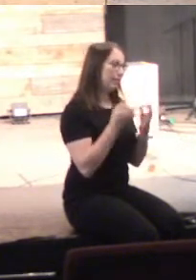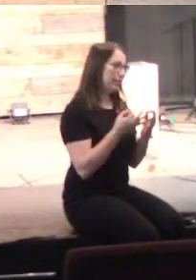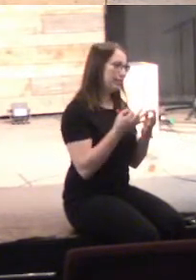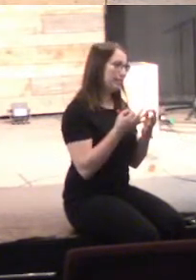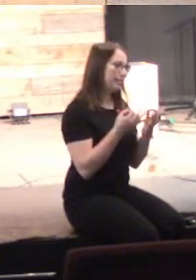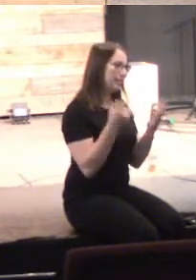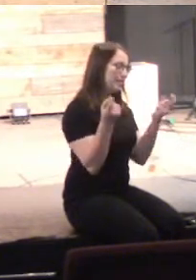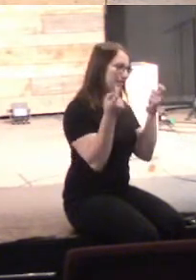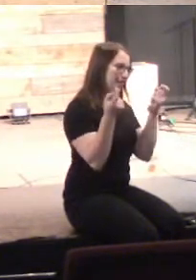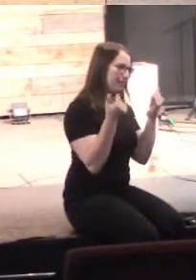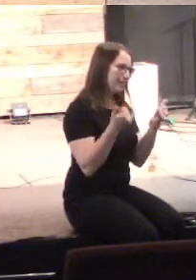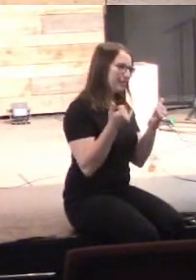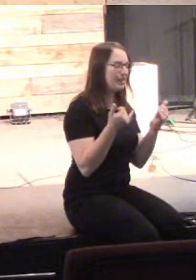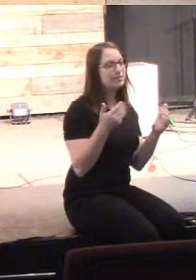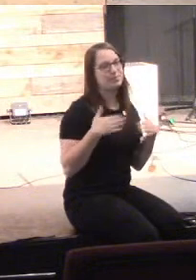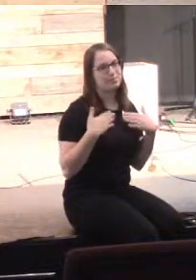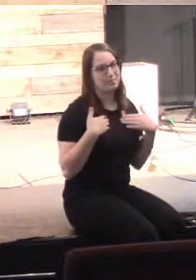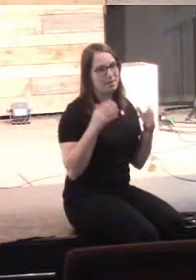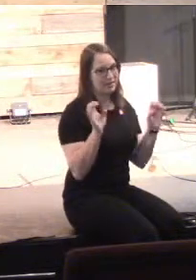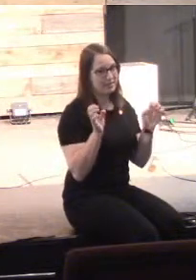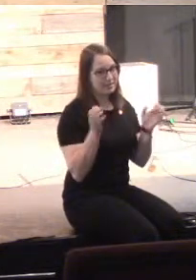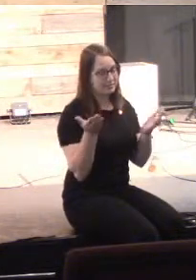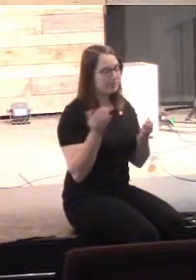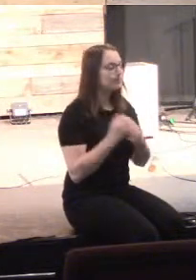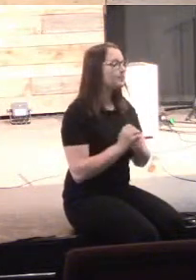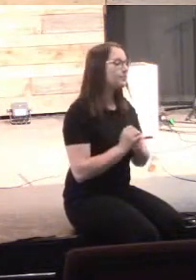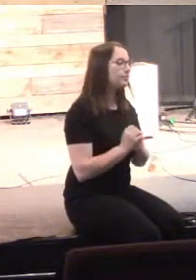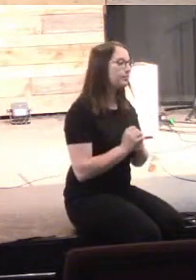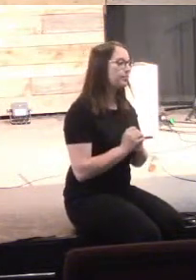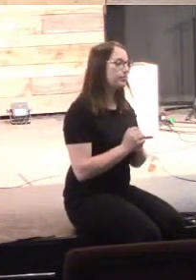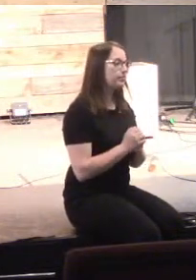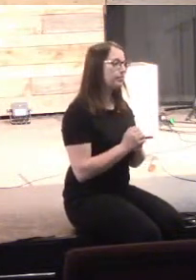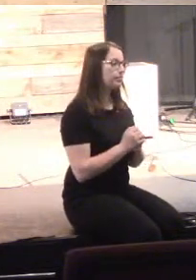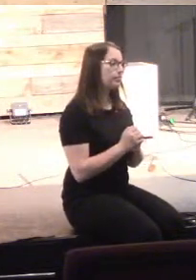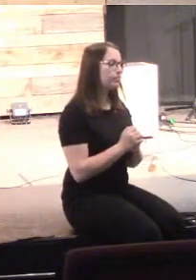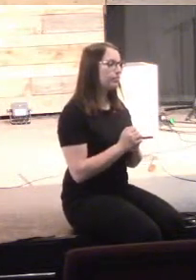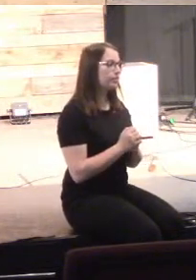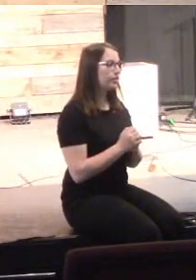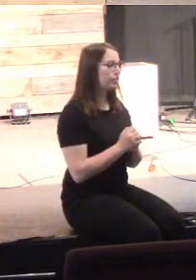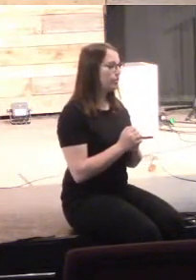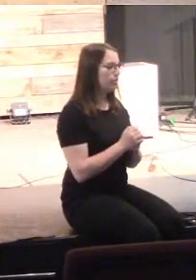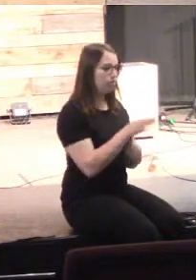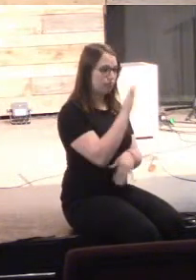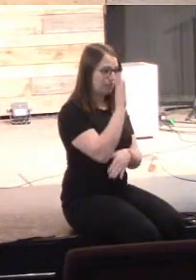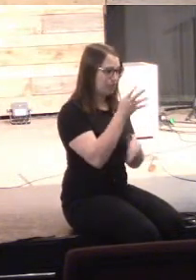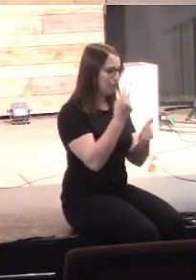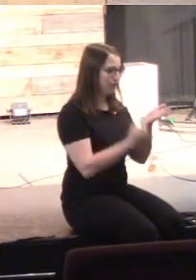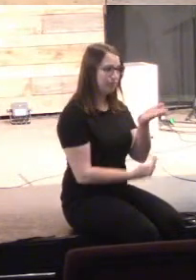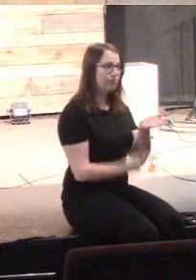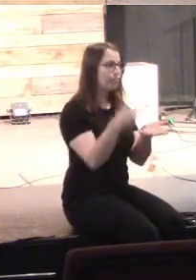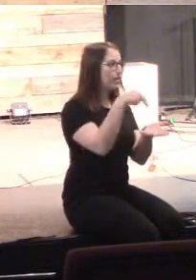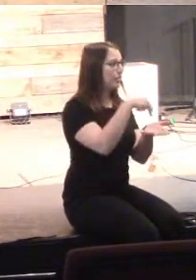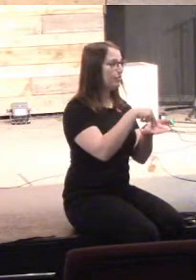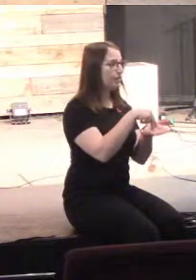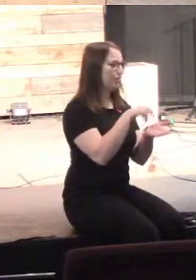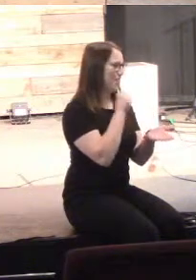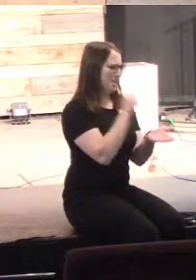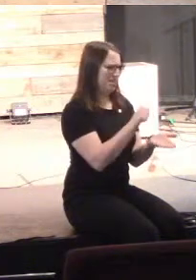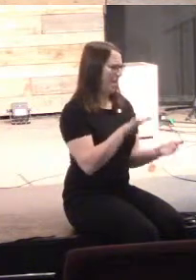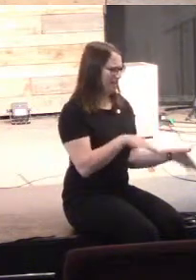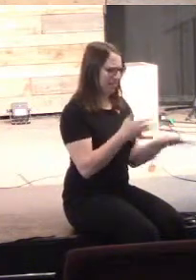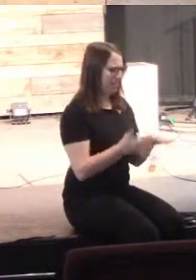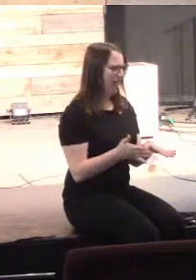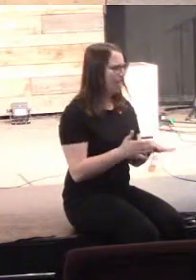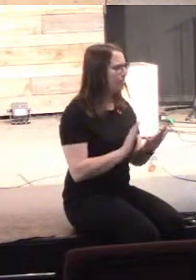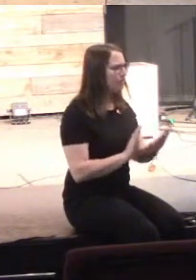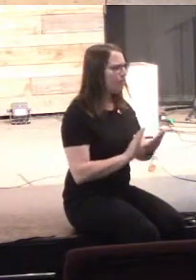happy Easter. But that's where I'd like to go. Let's just go straight to the resurrection. But let's face it, none of us would want